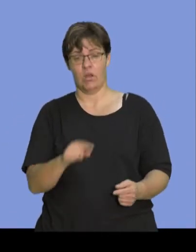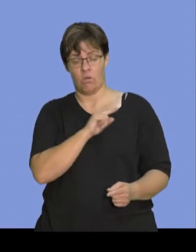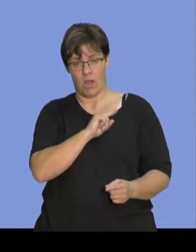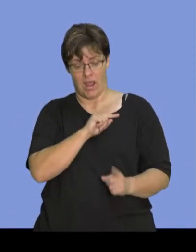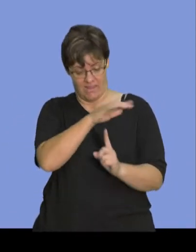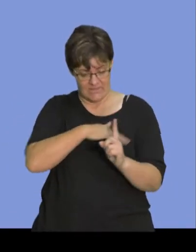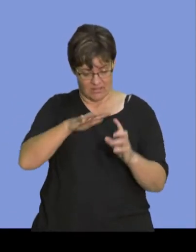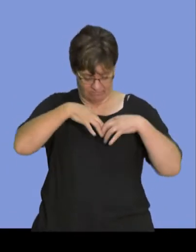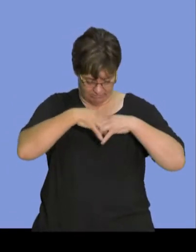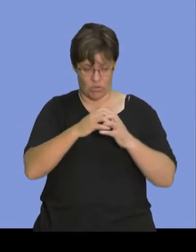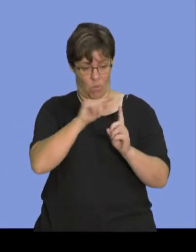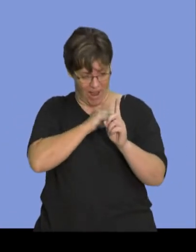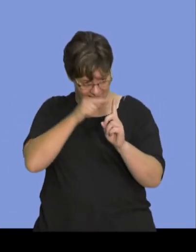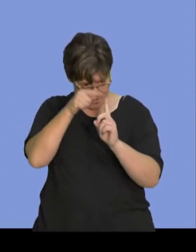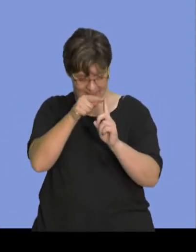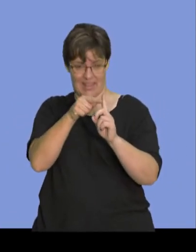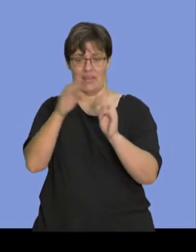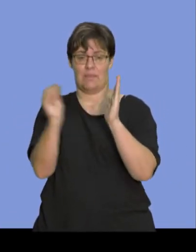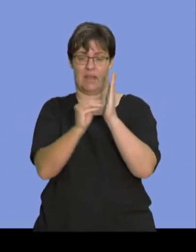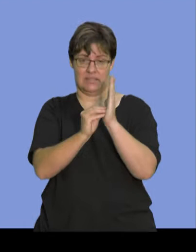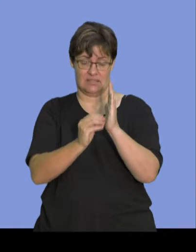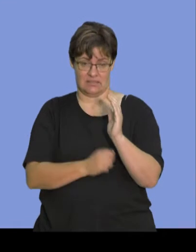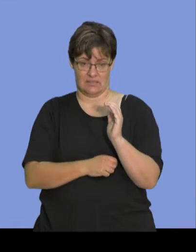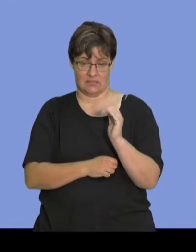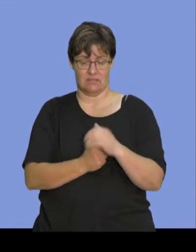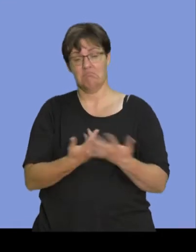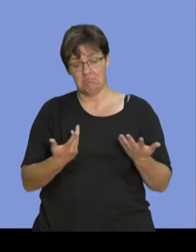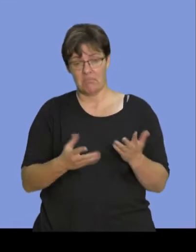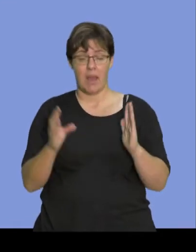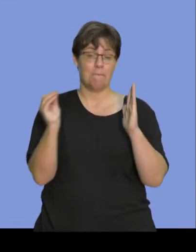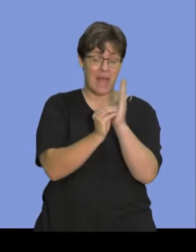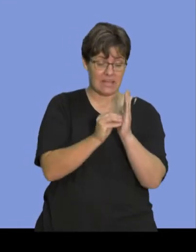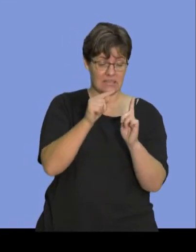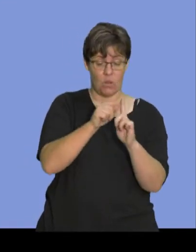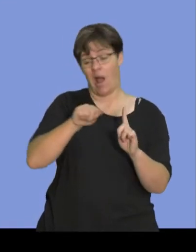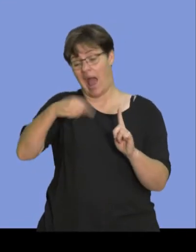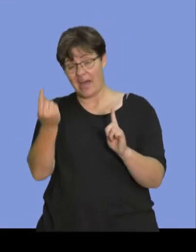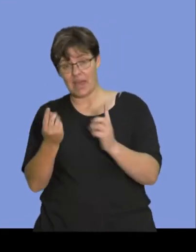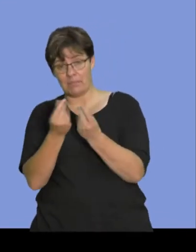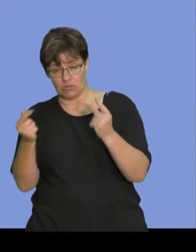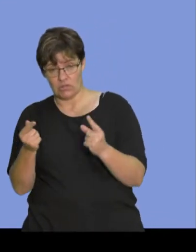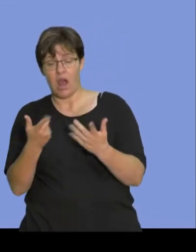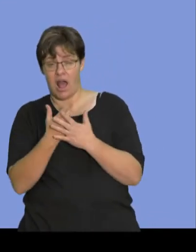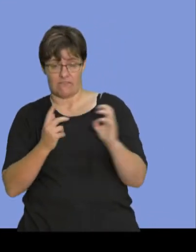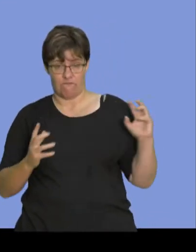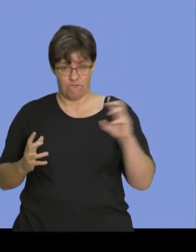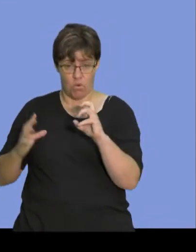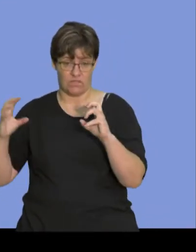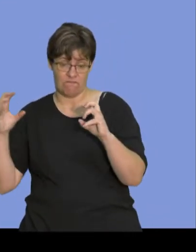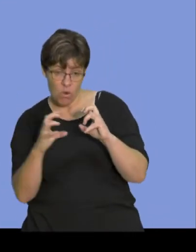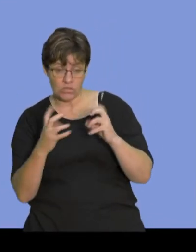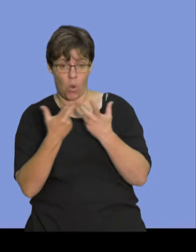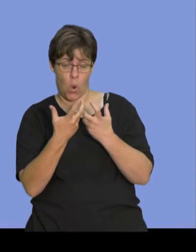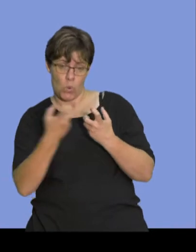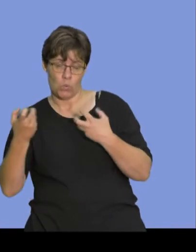result of the magnet. So such that if we place a magnet or another magnetic material, it will experience a force,